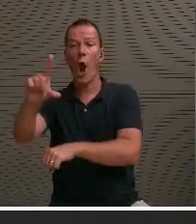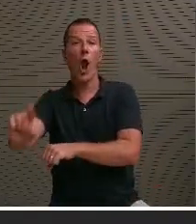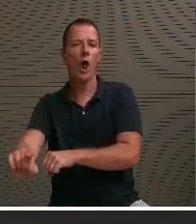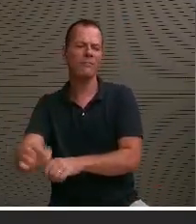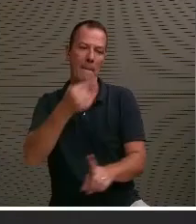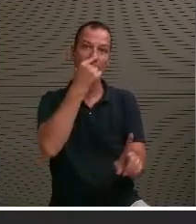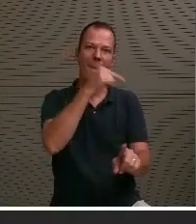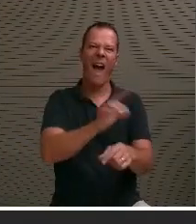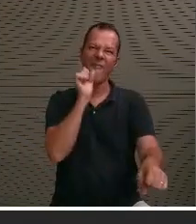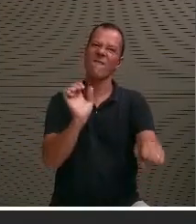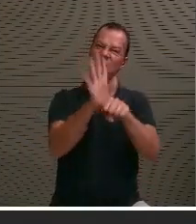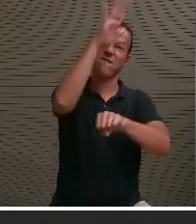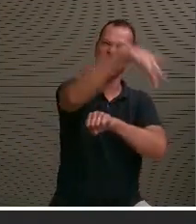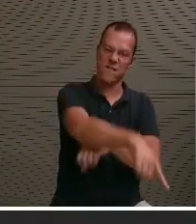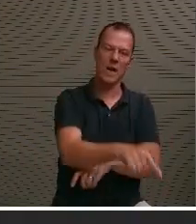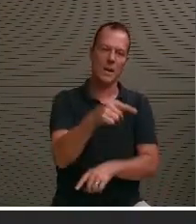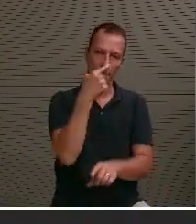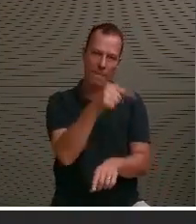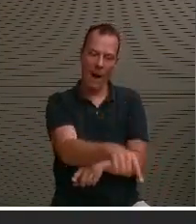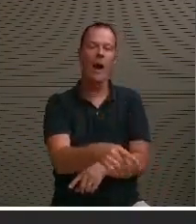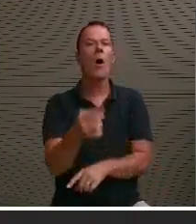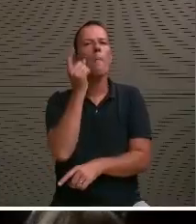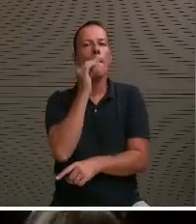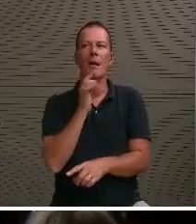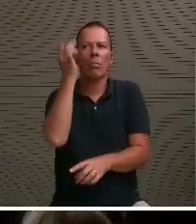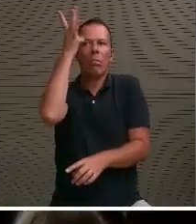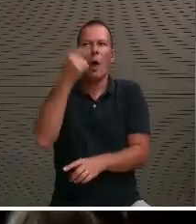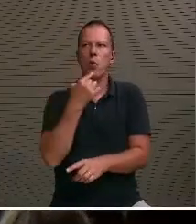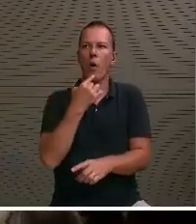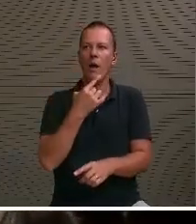are adventurous, are very generous, and